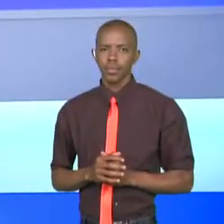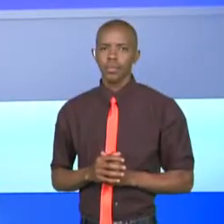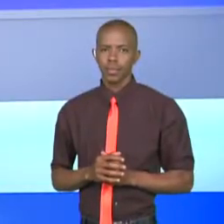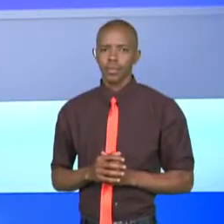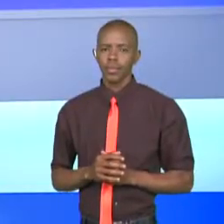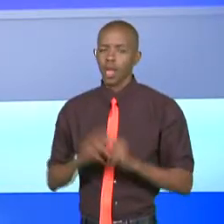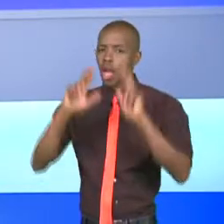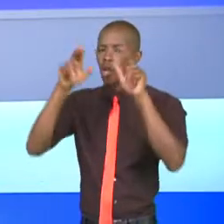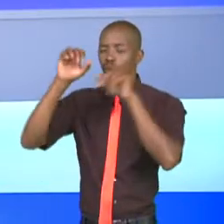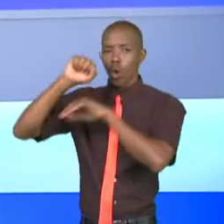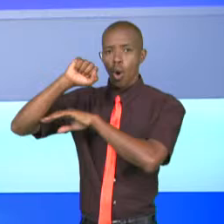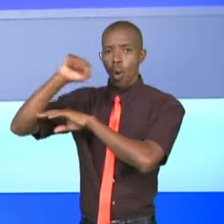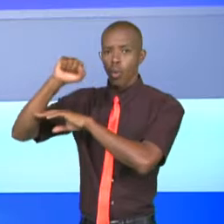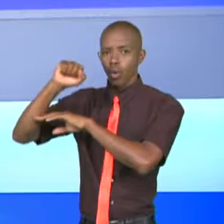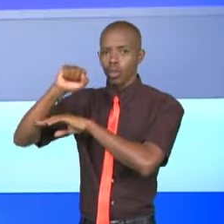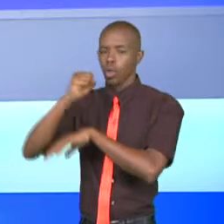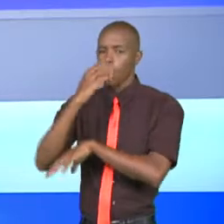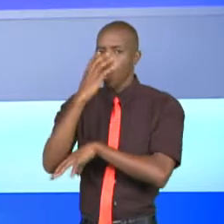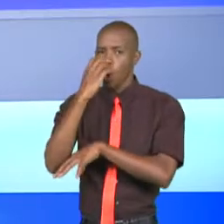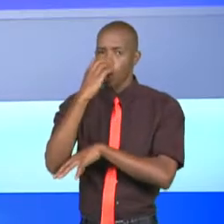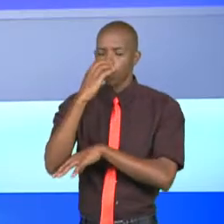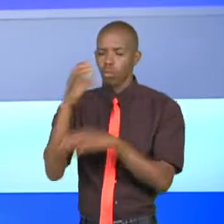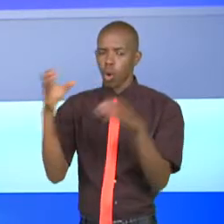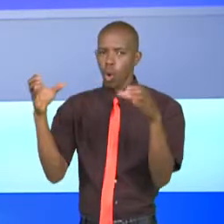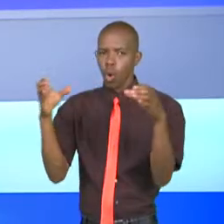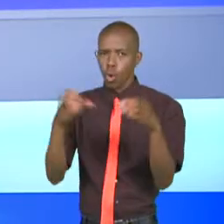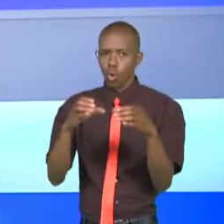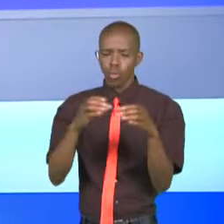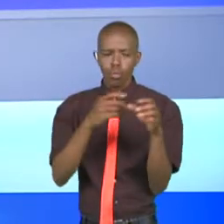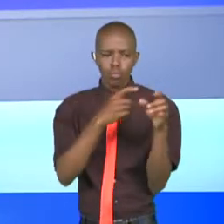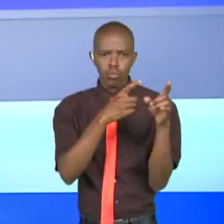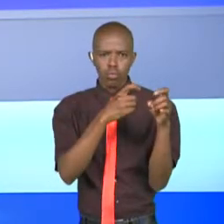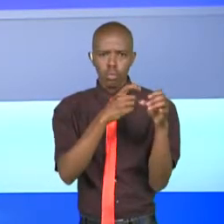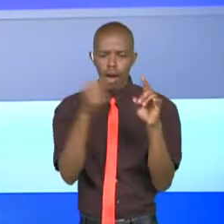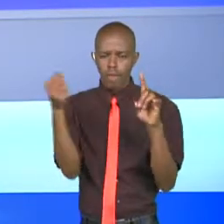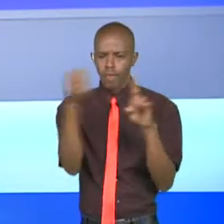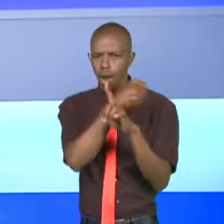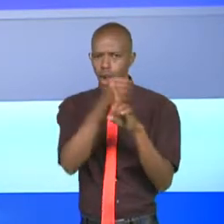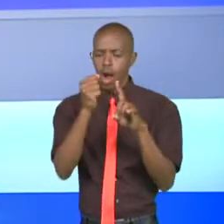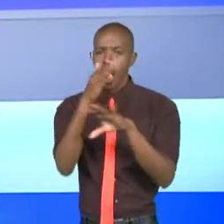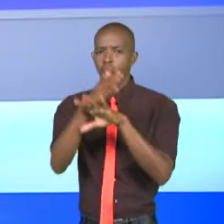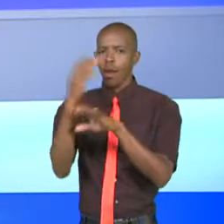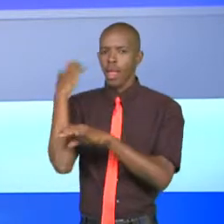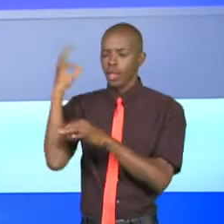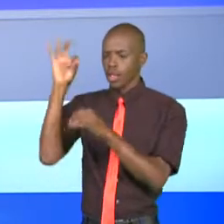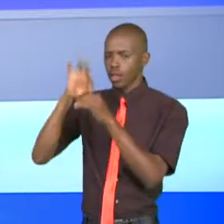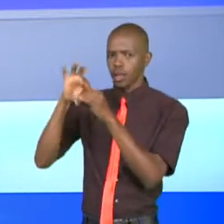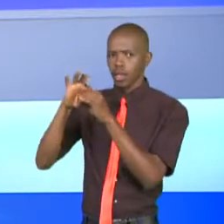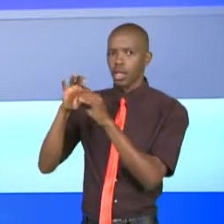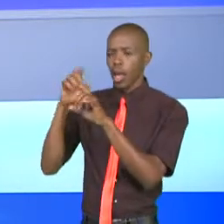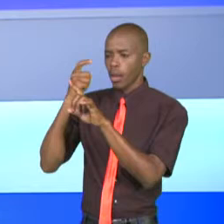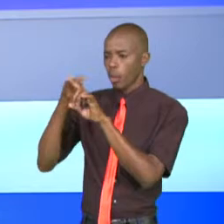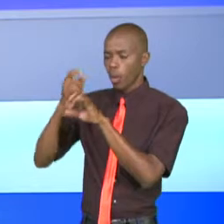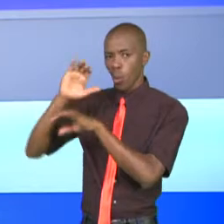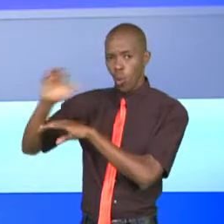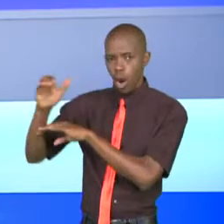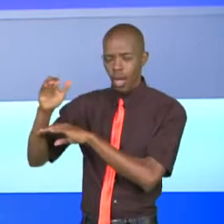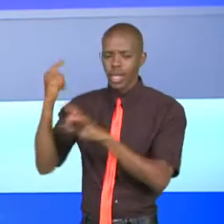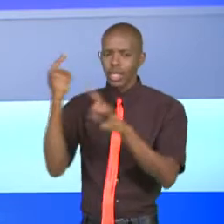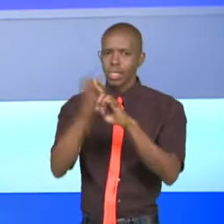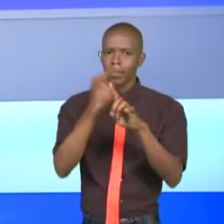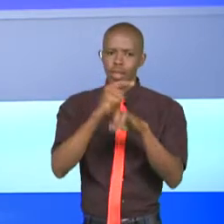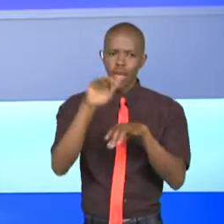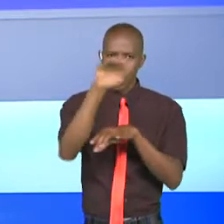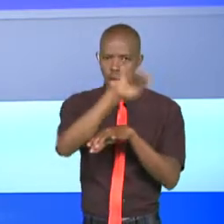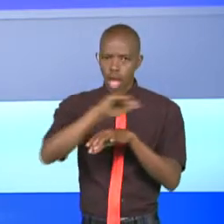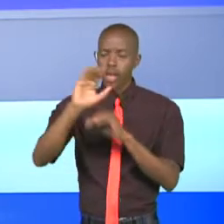Still in matters politics, the Orange Democratic Movement has been accused of violence after yesterday's by-election in Msambweni and several wards